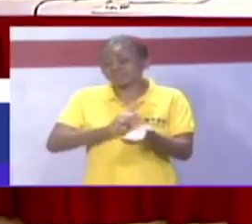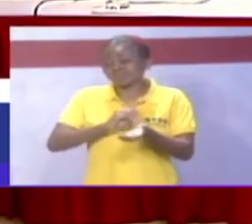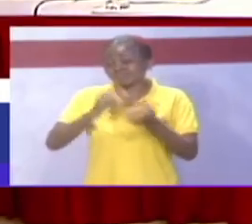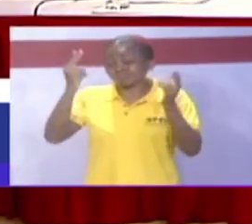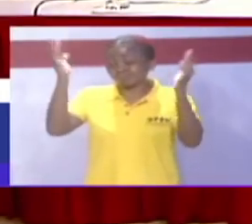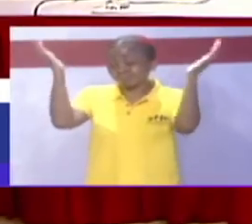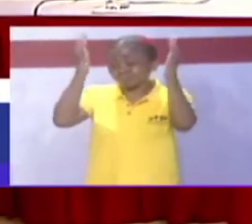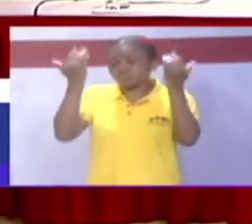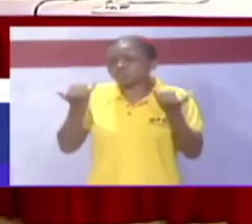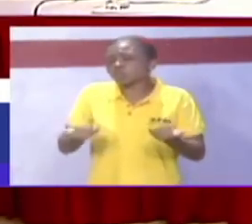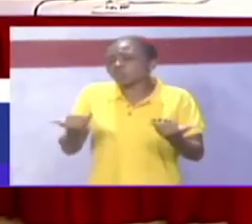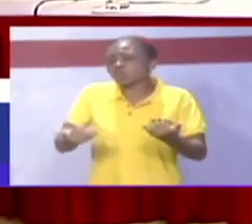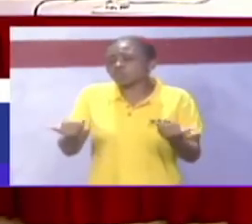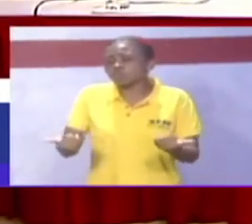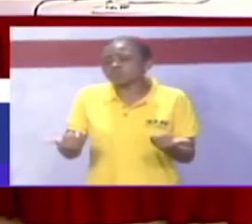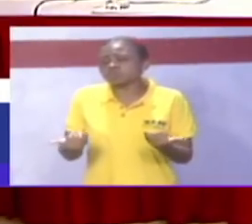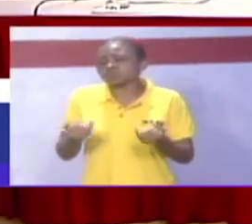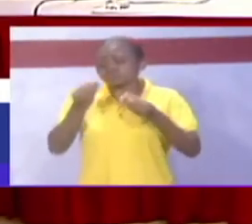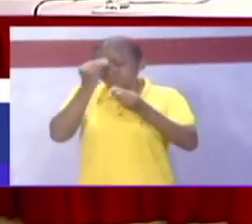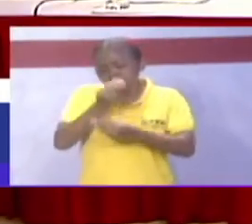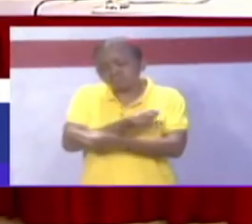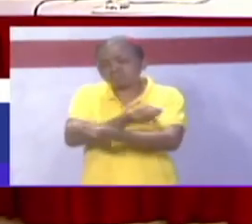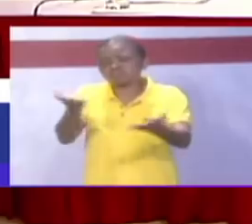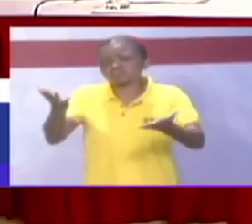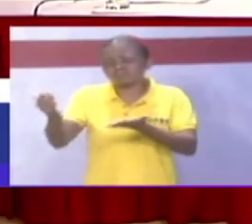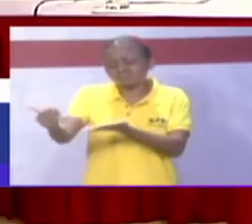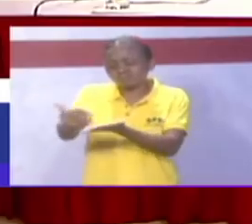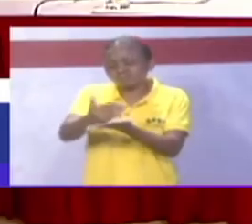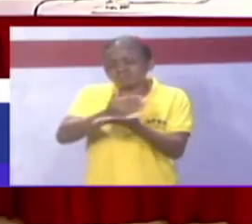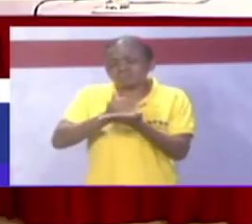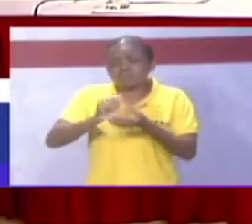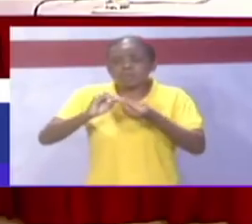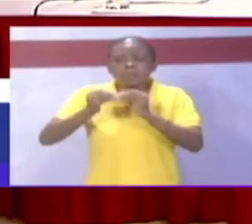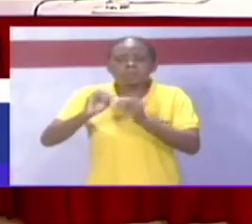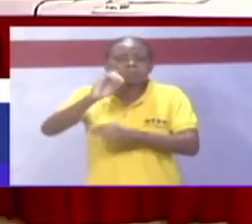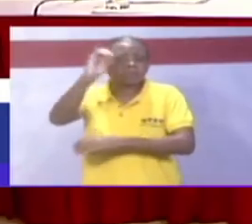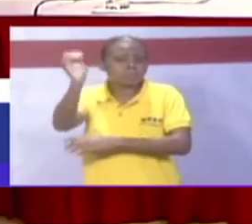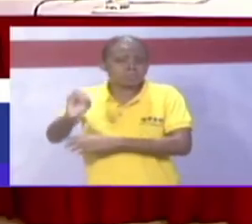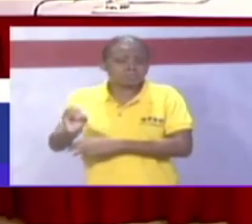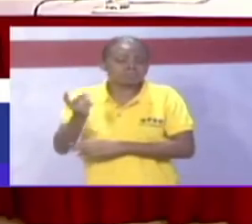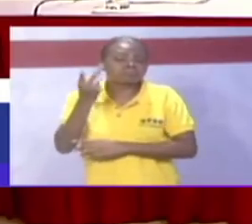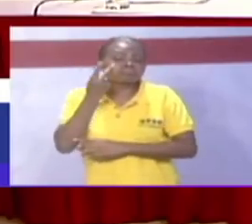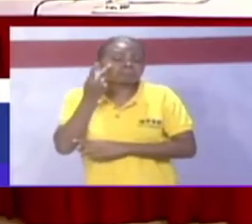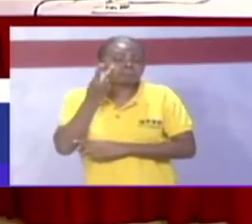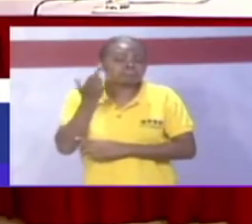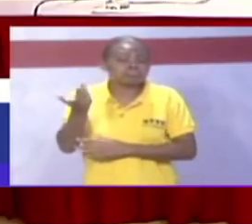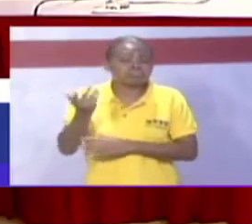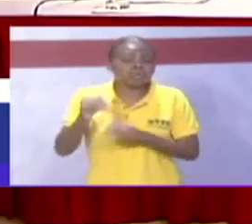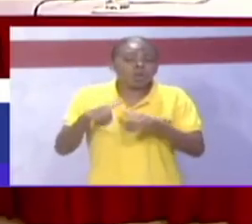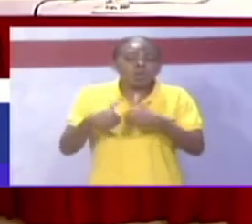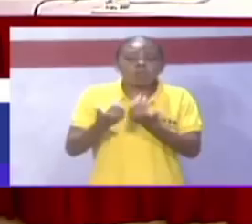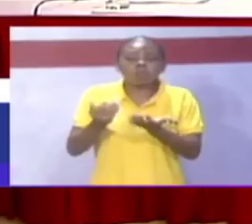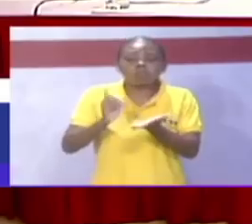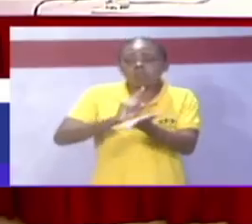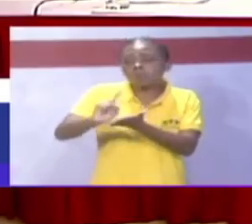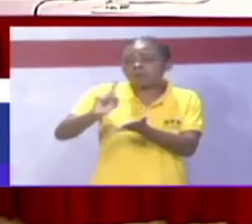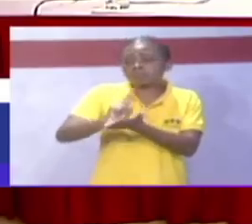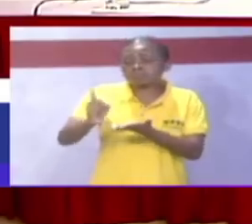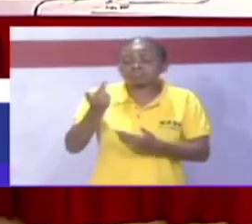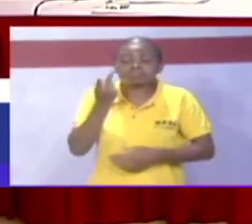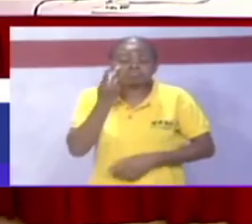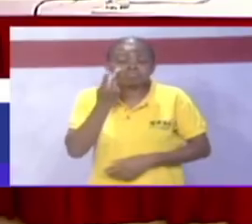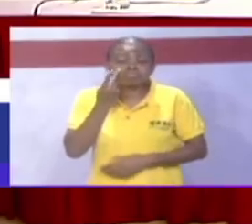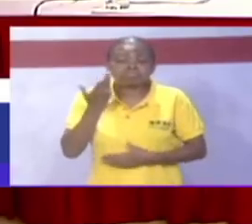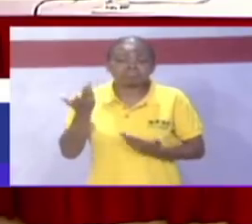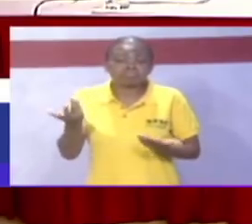latest epidemiological update, which outlines how our behavior over the past weeks has affected the spread